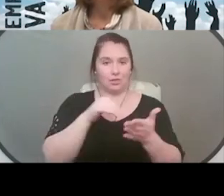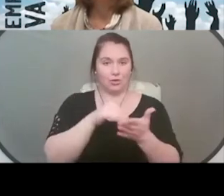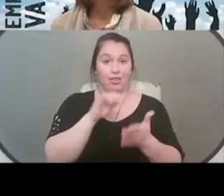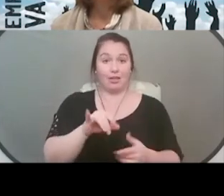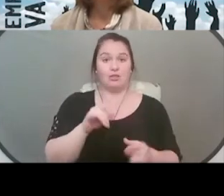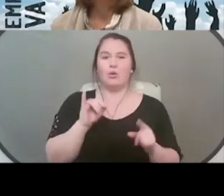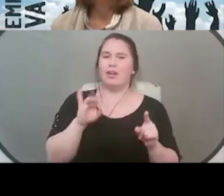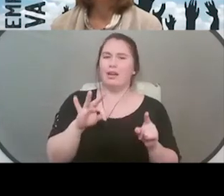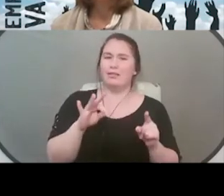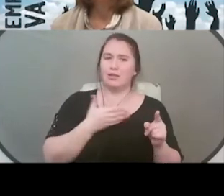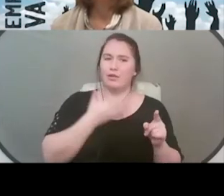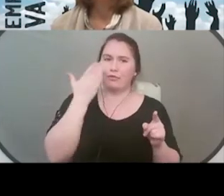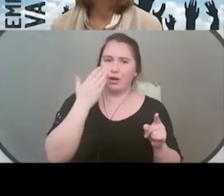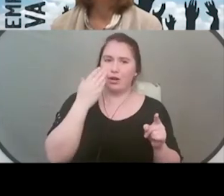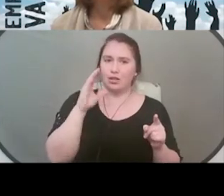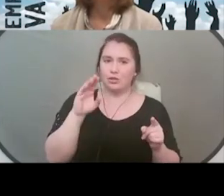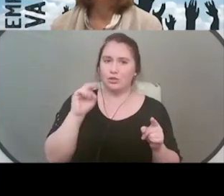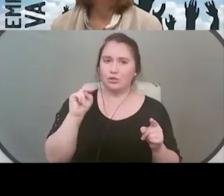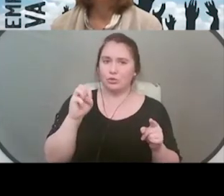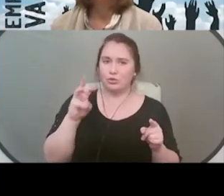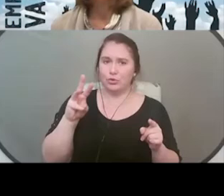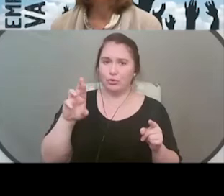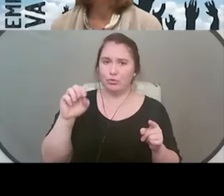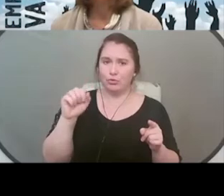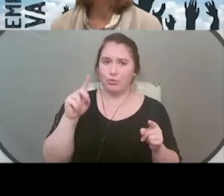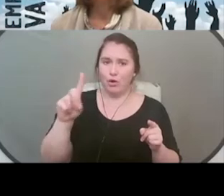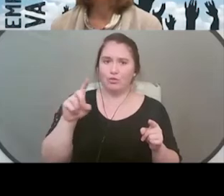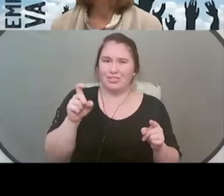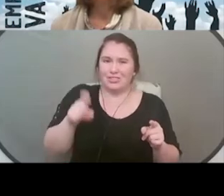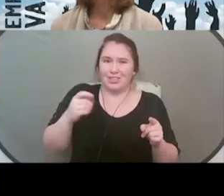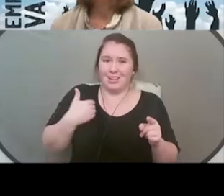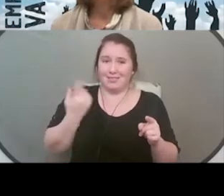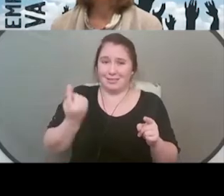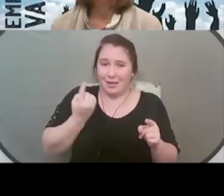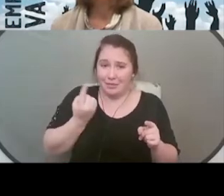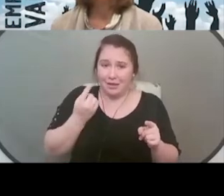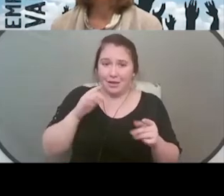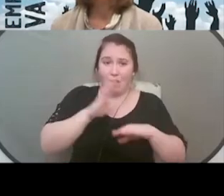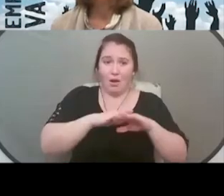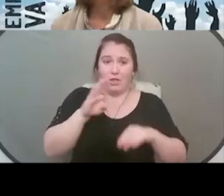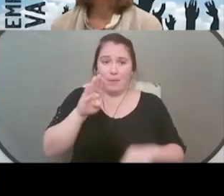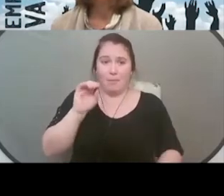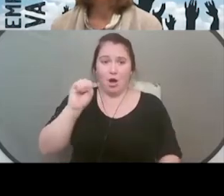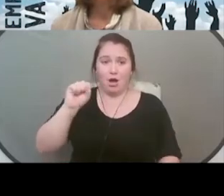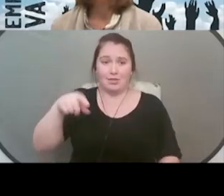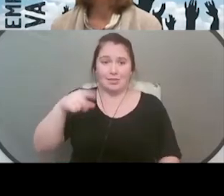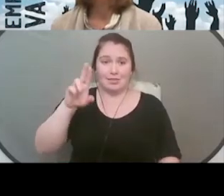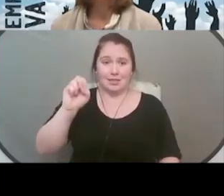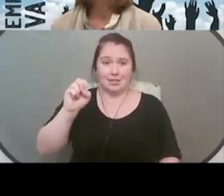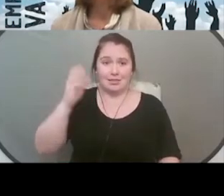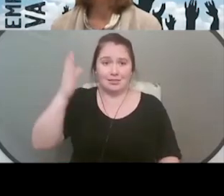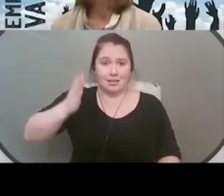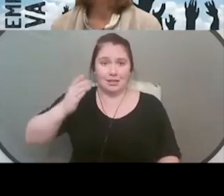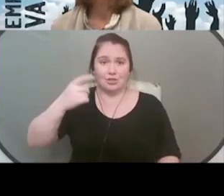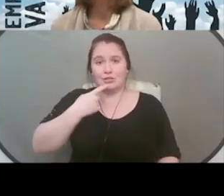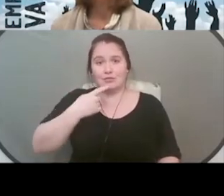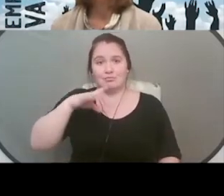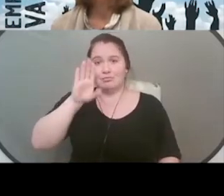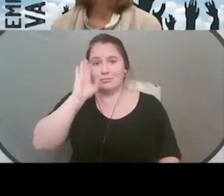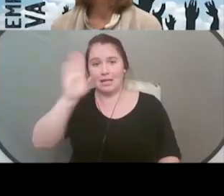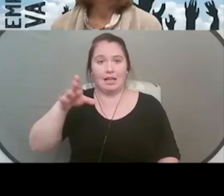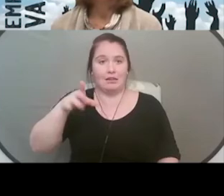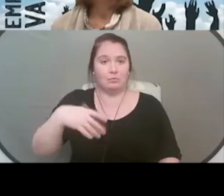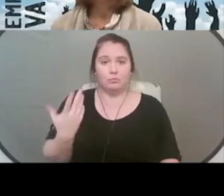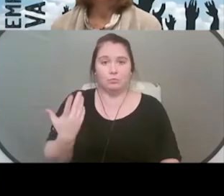Road, there seems like there should be something on the Bosque side just to say hello. We